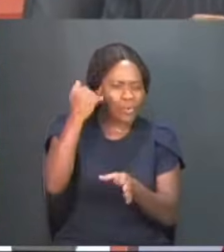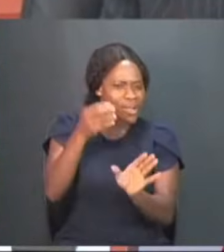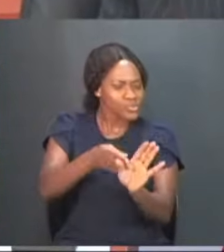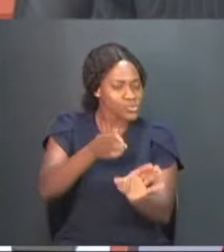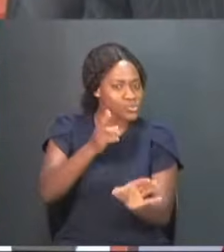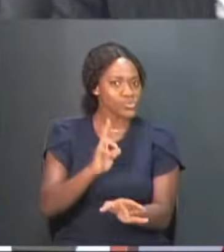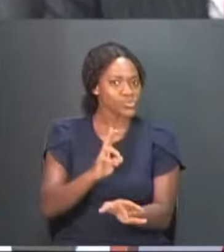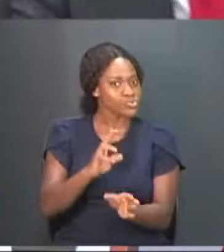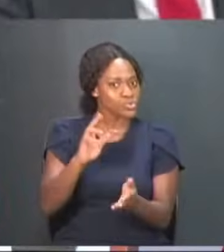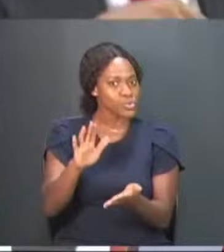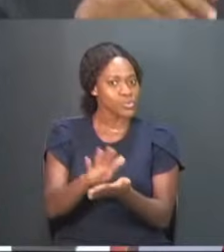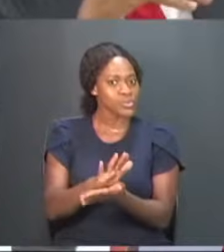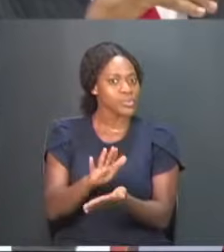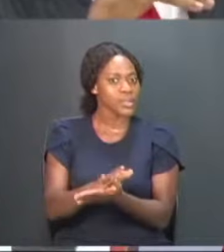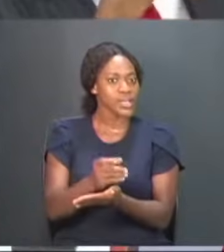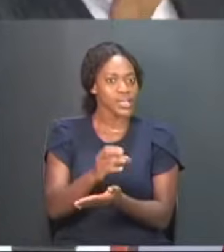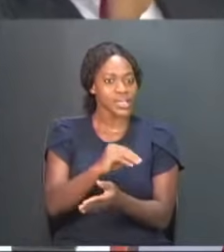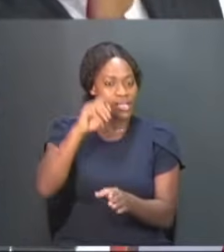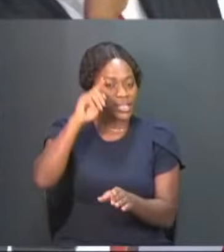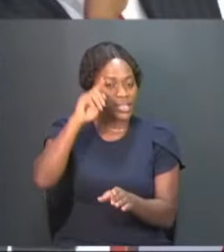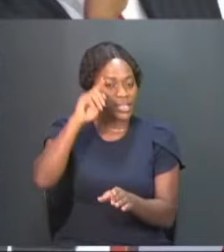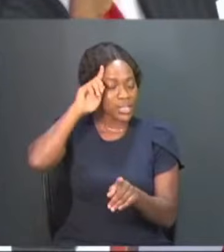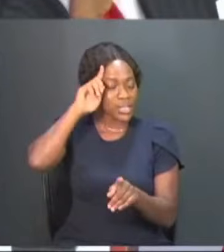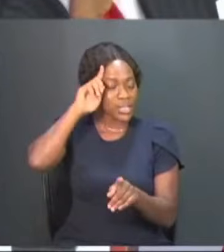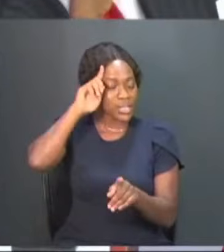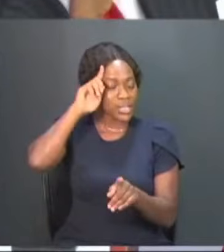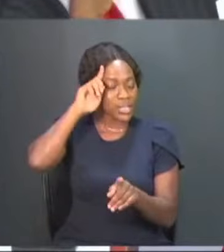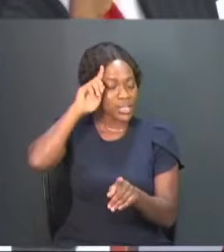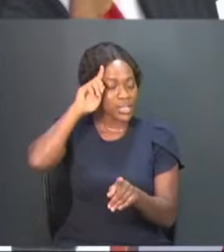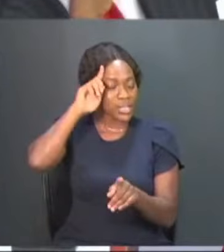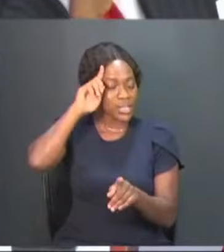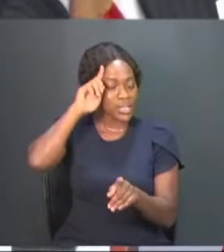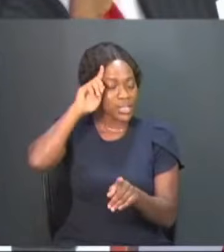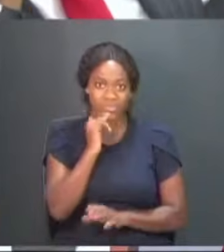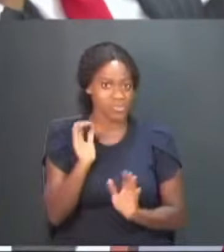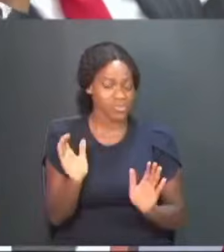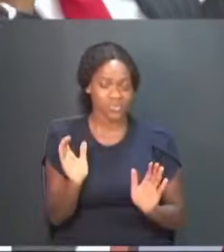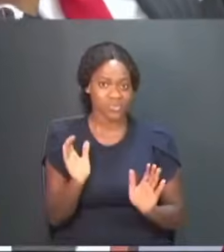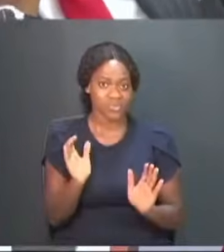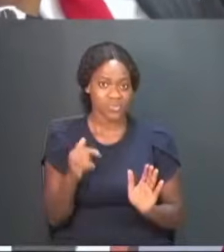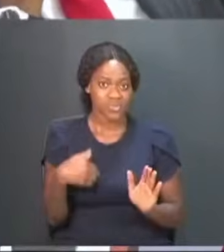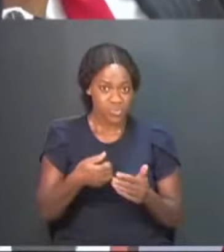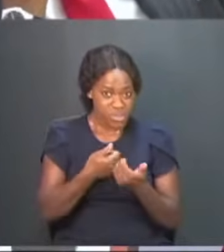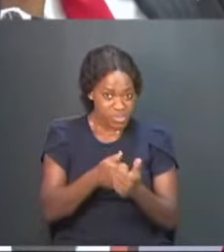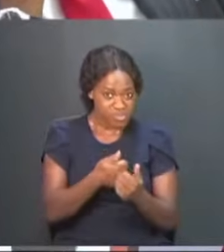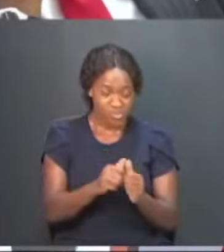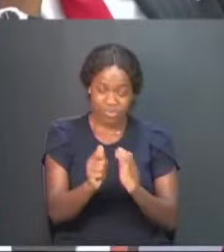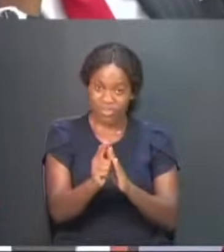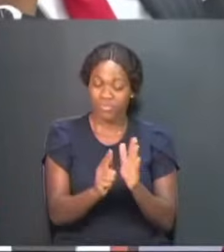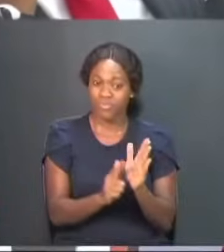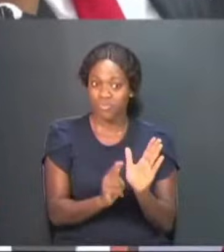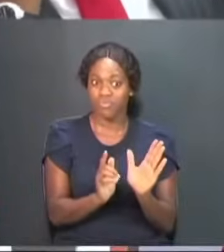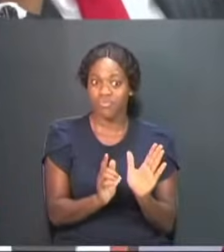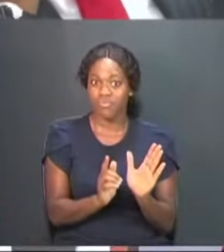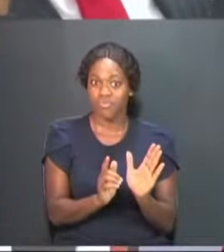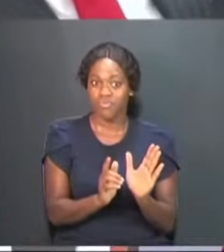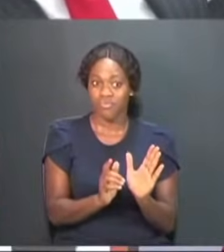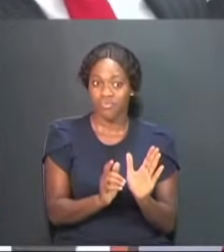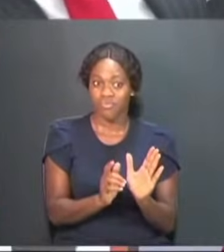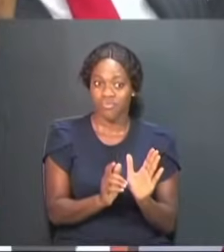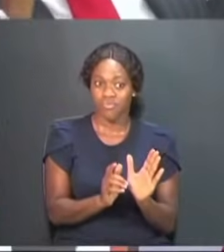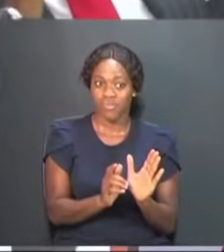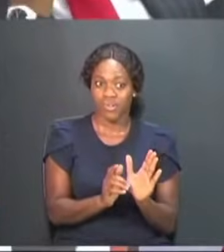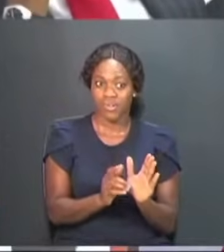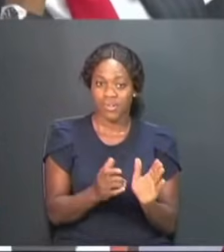withdrawing. We are not out of the orders. We are fully on all fours. So, and I know